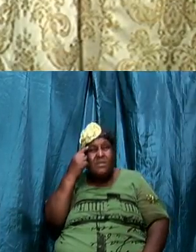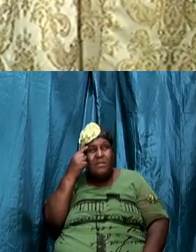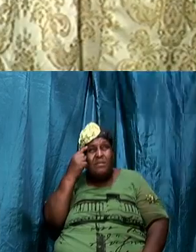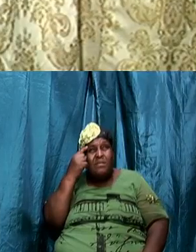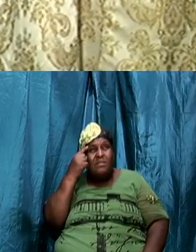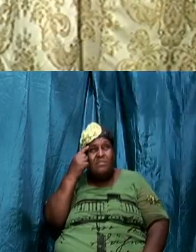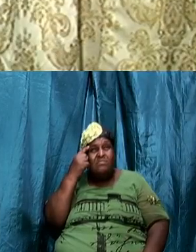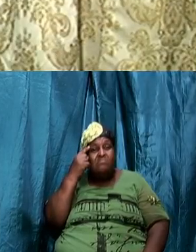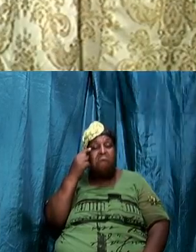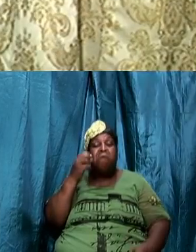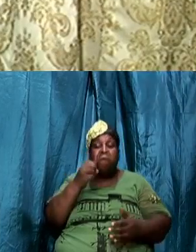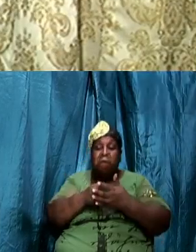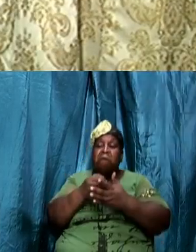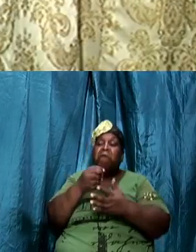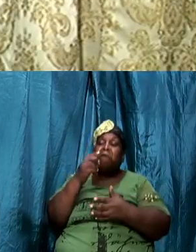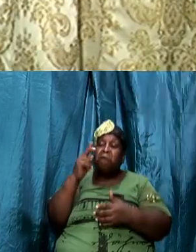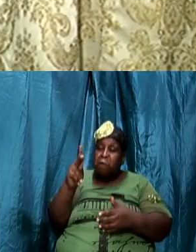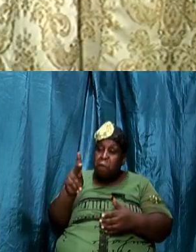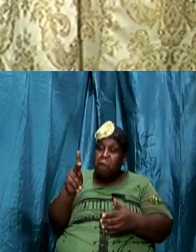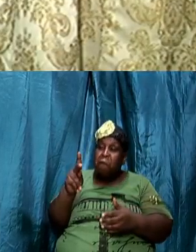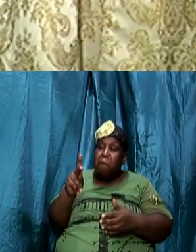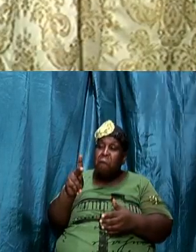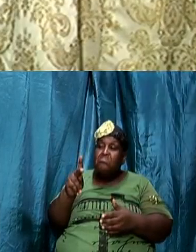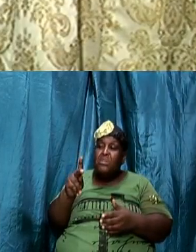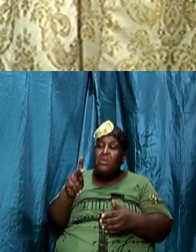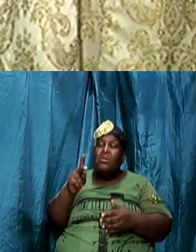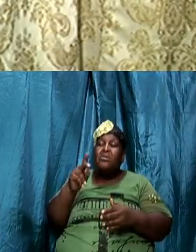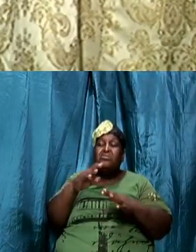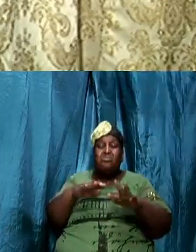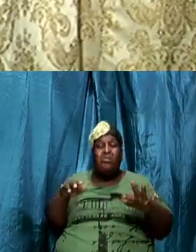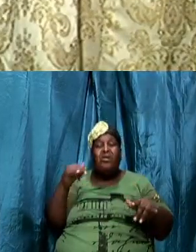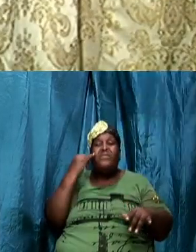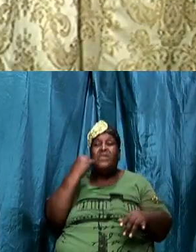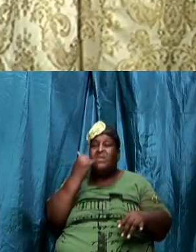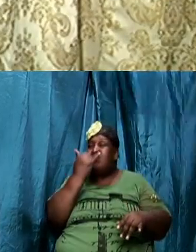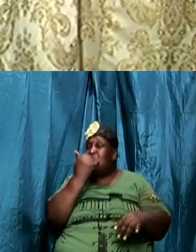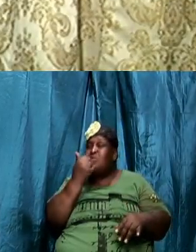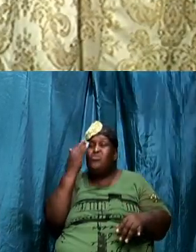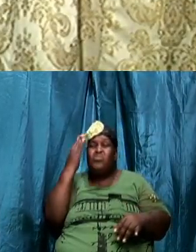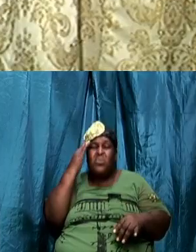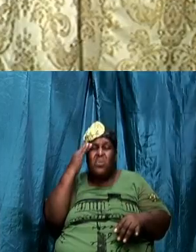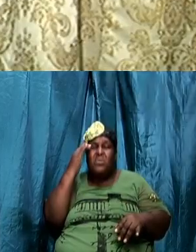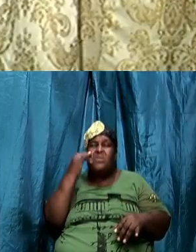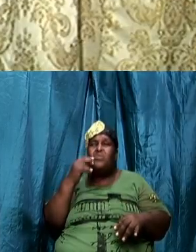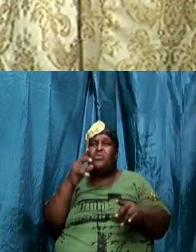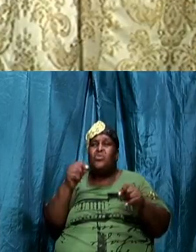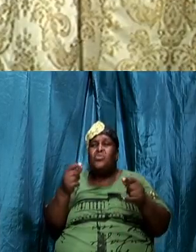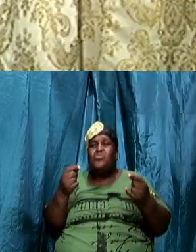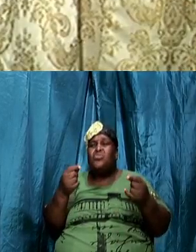okay. They knew they were doing wrong, but they thought they were okay.